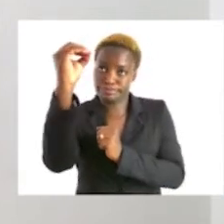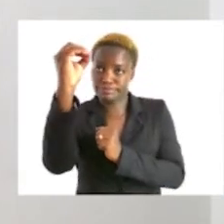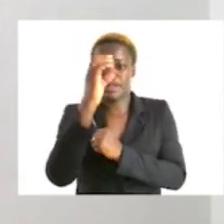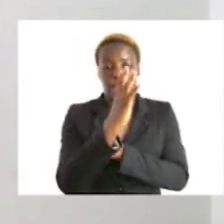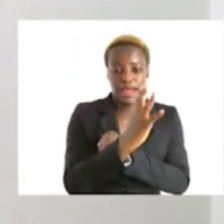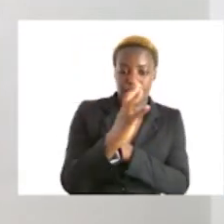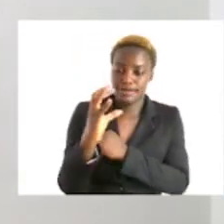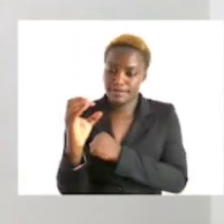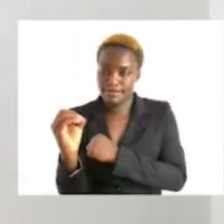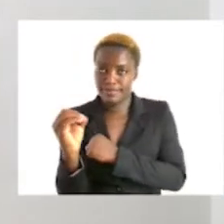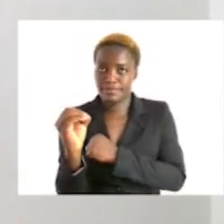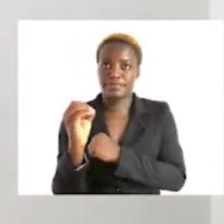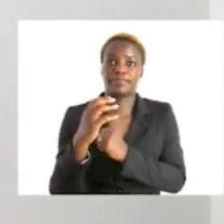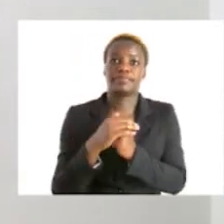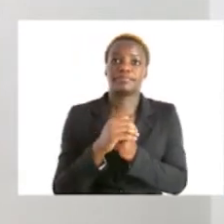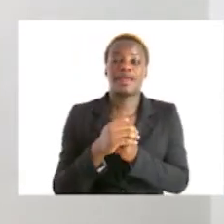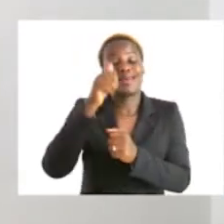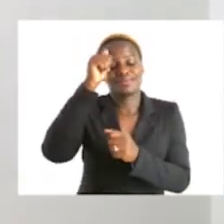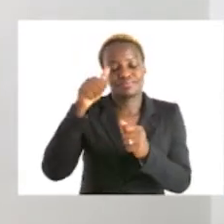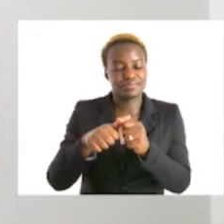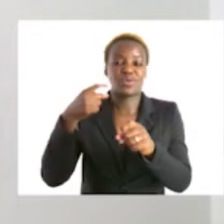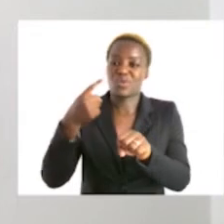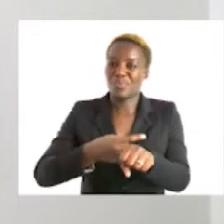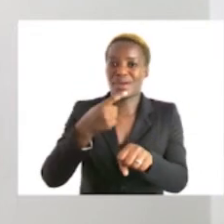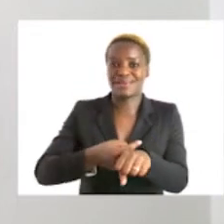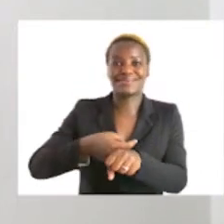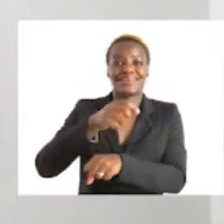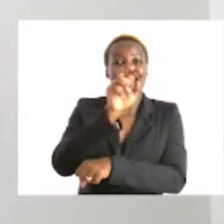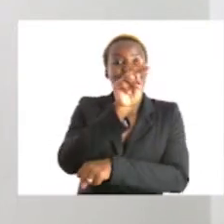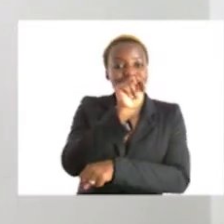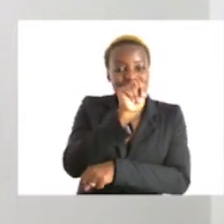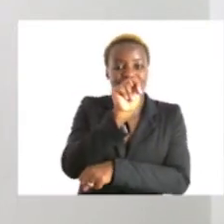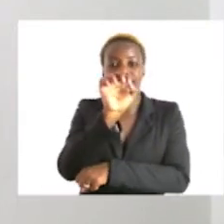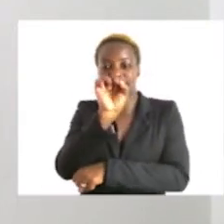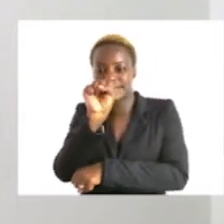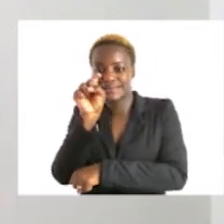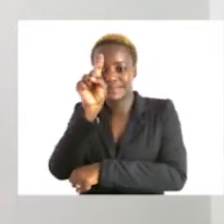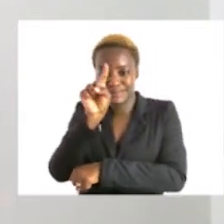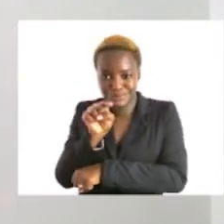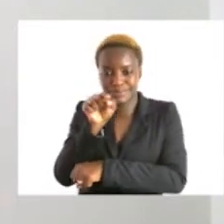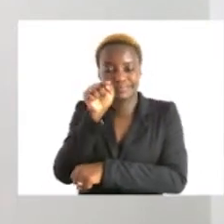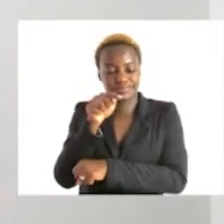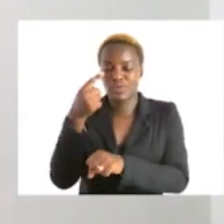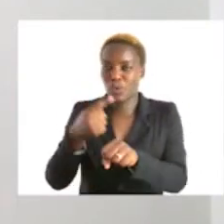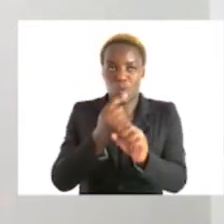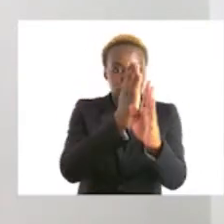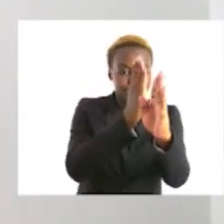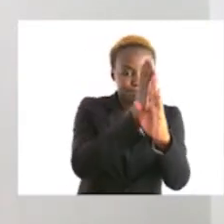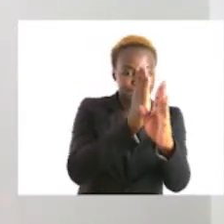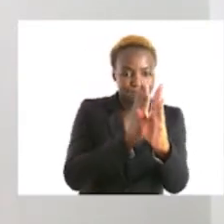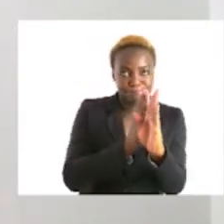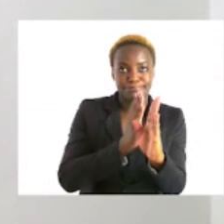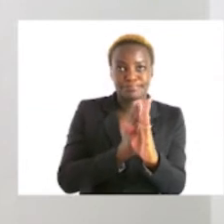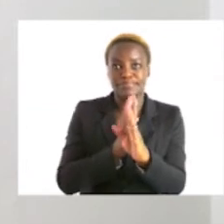Remember, the dollar sign should always be standing underneath each other. And since we have done the